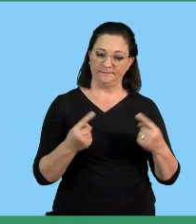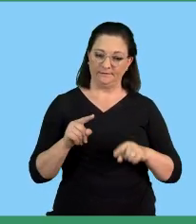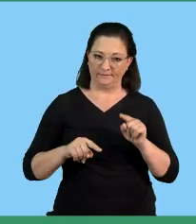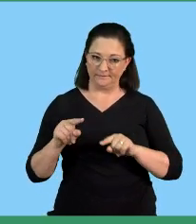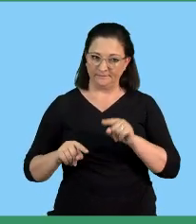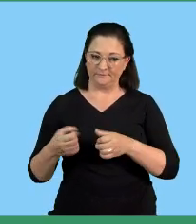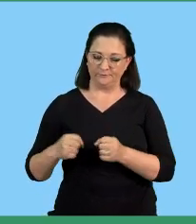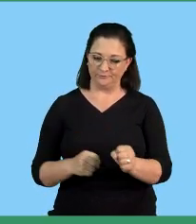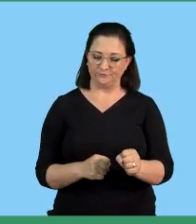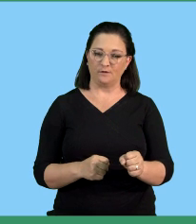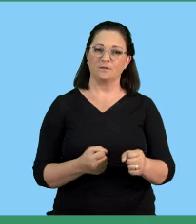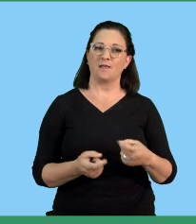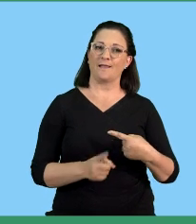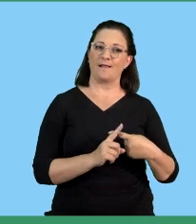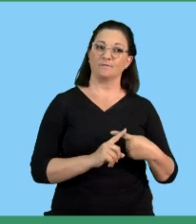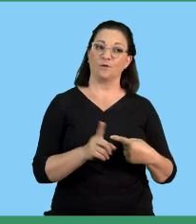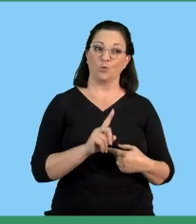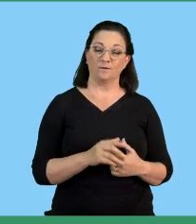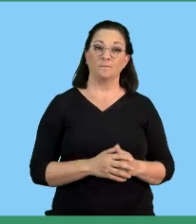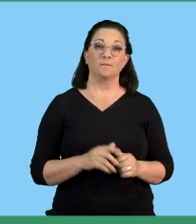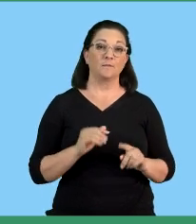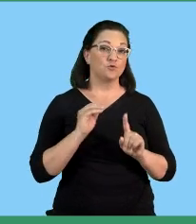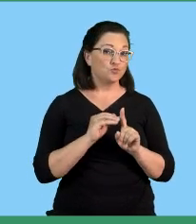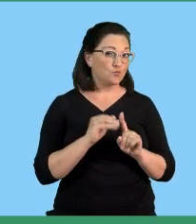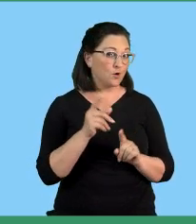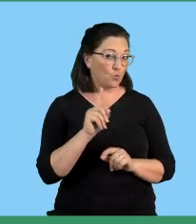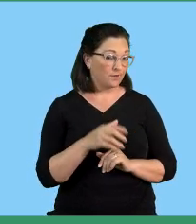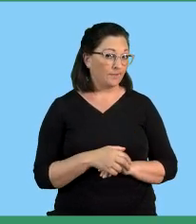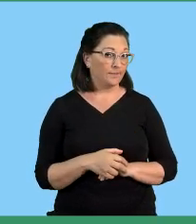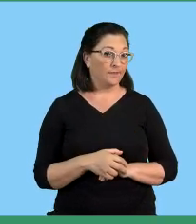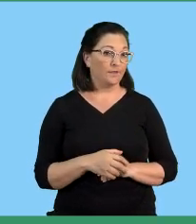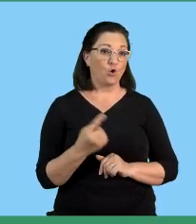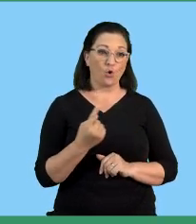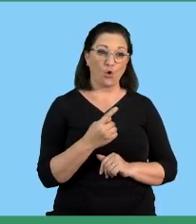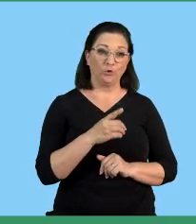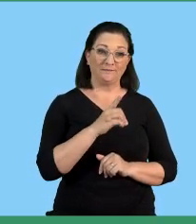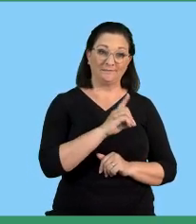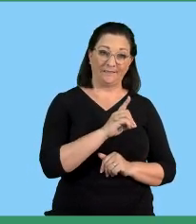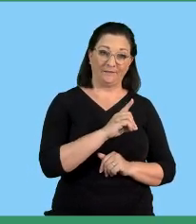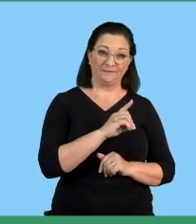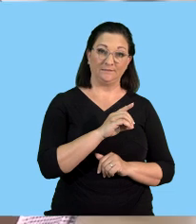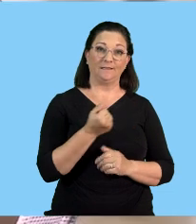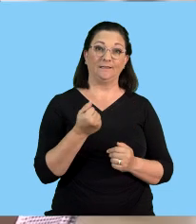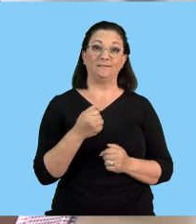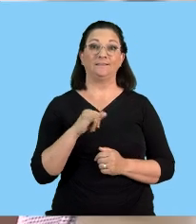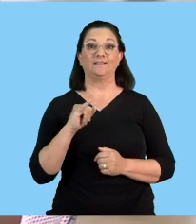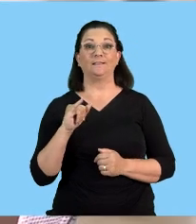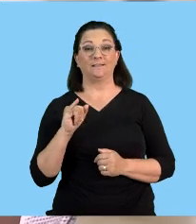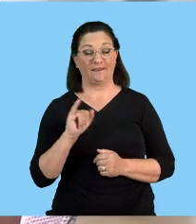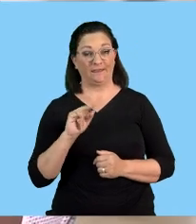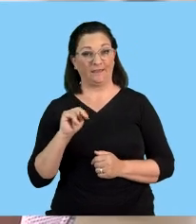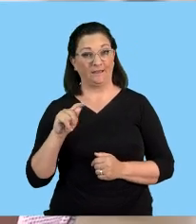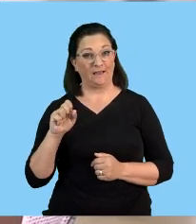of diversification strategies. Again, just a reminder, only diversification and